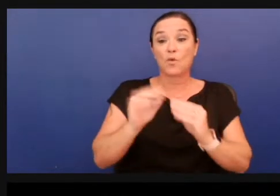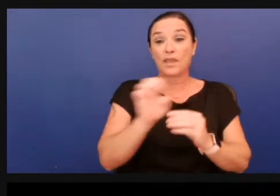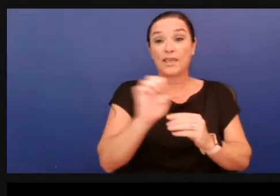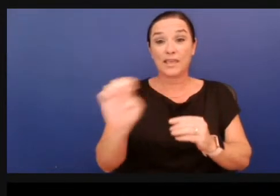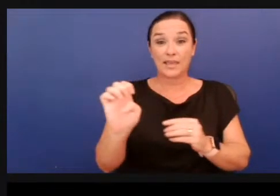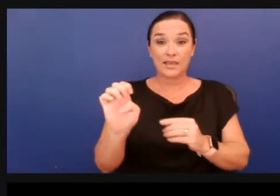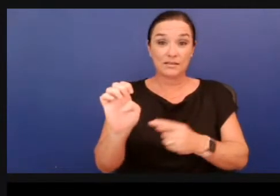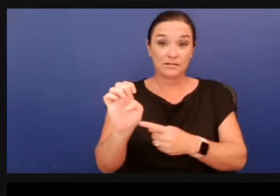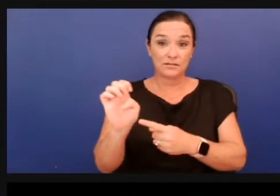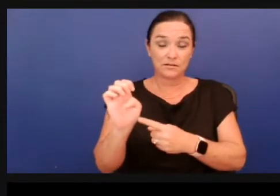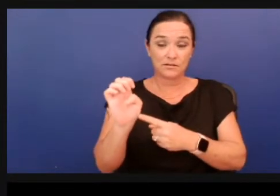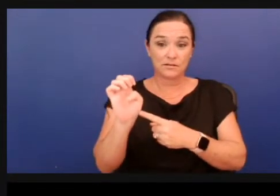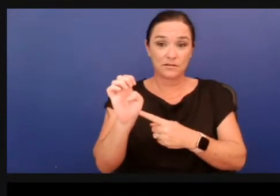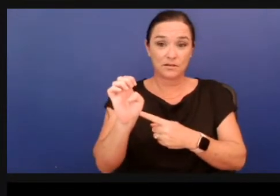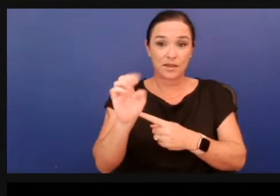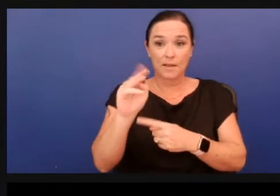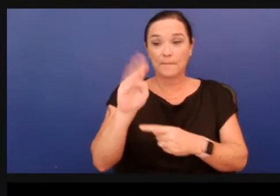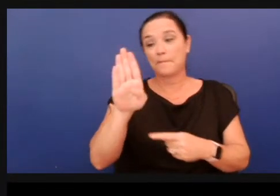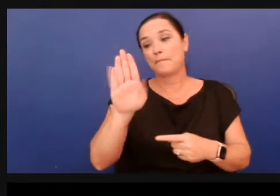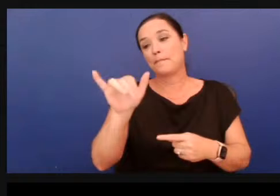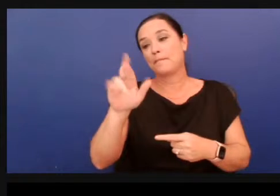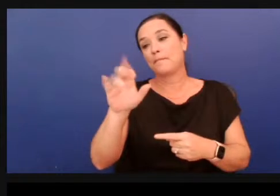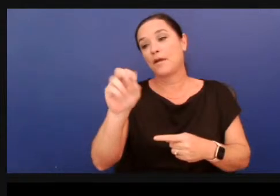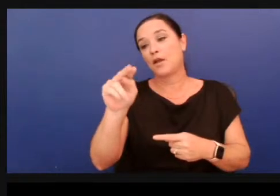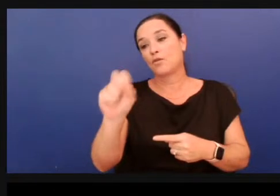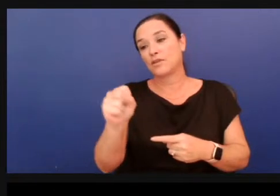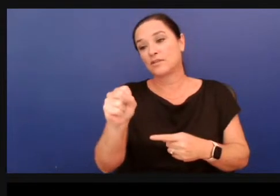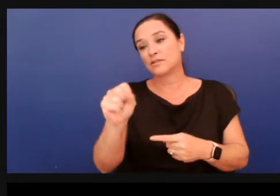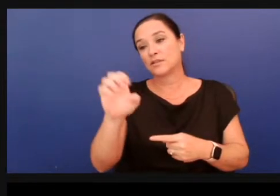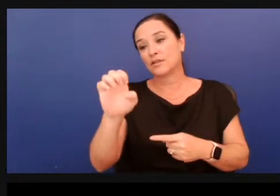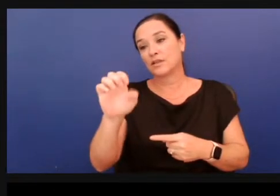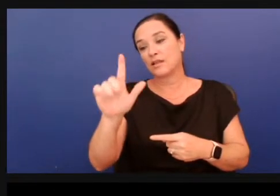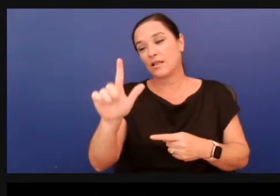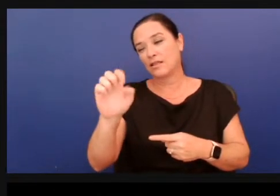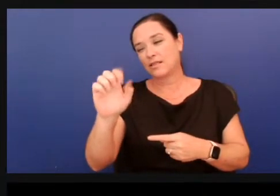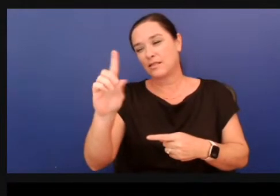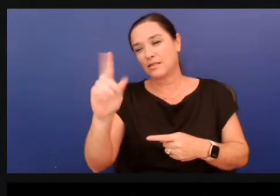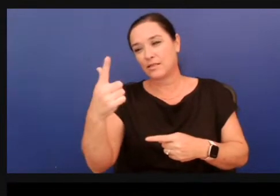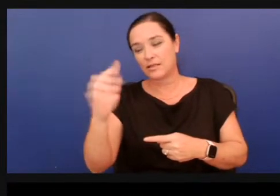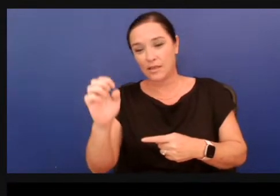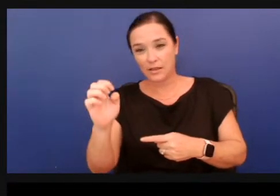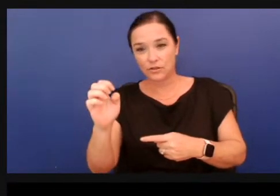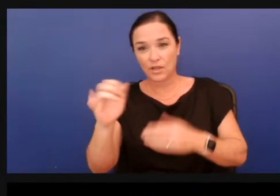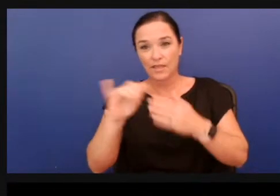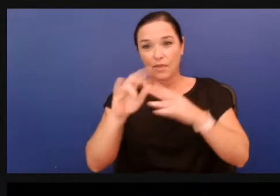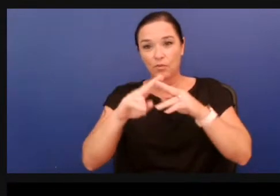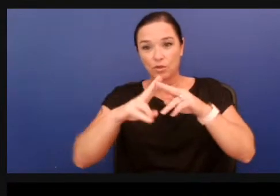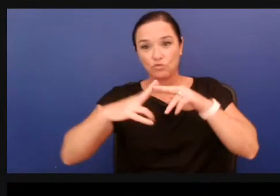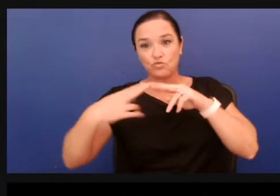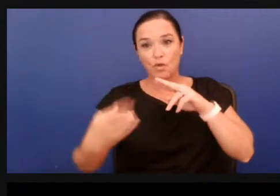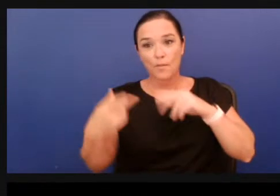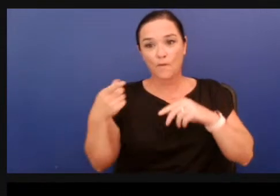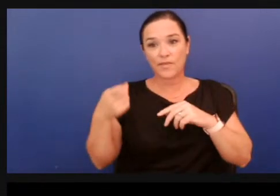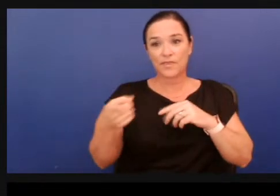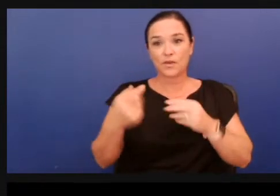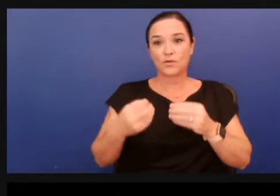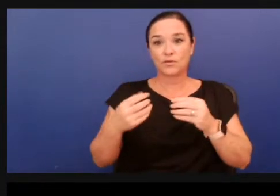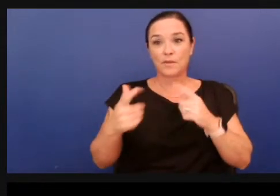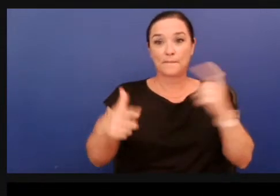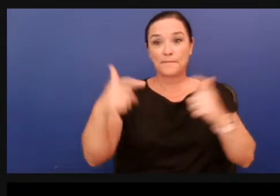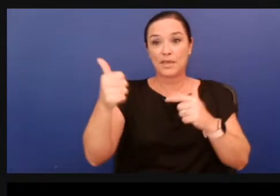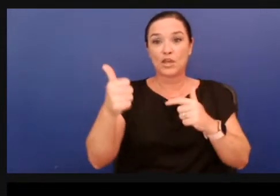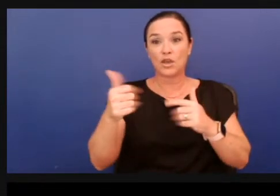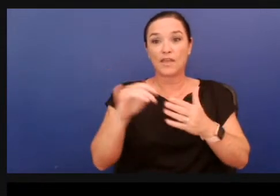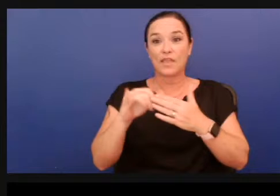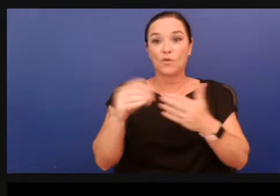at all the way east at Byron's Ledge first. Byron's Ledge, look at the amount of drop over there. Much bigger. This is closer to the Kauai